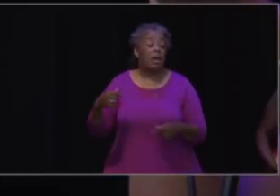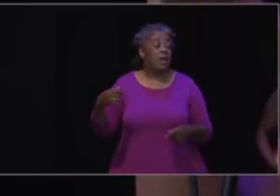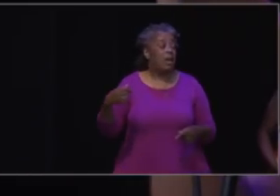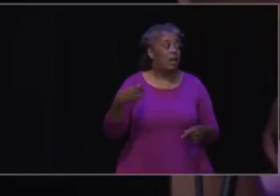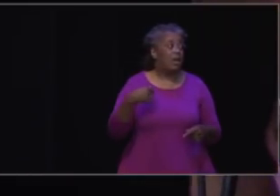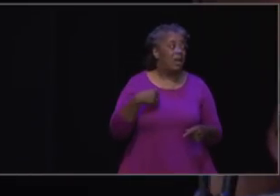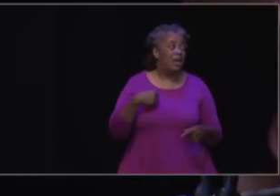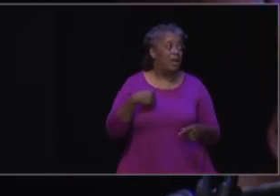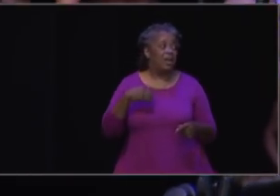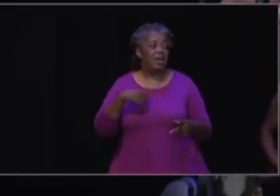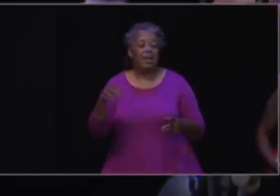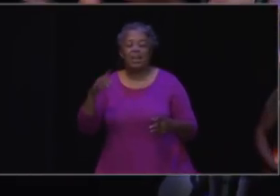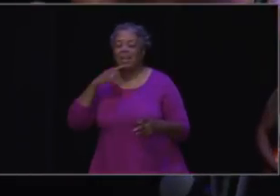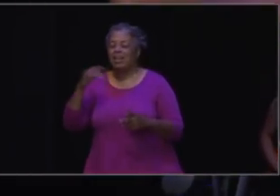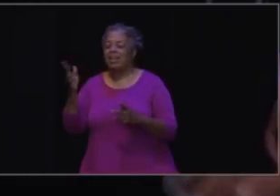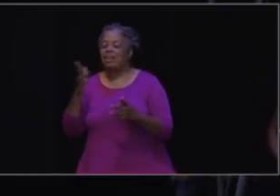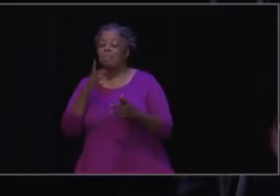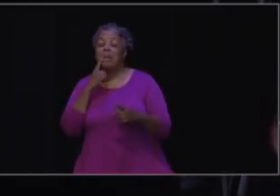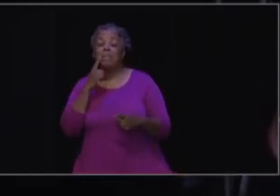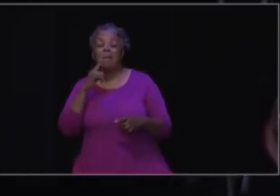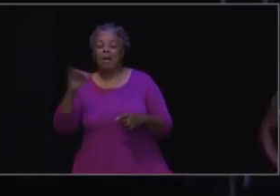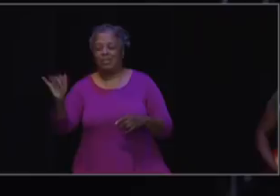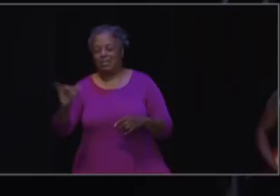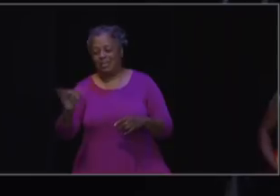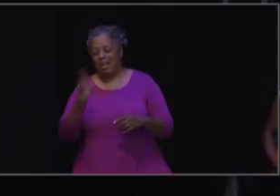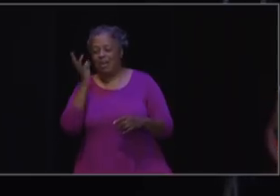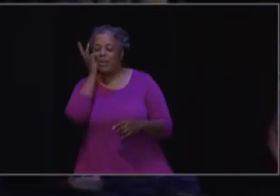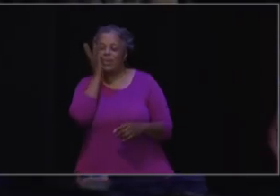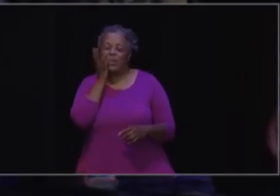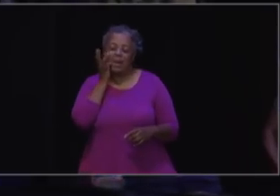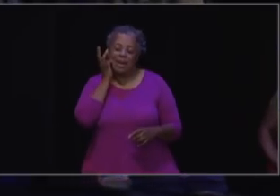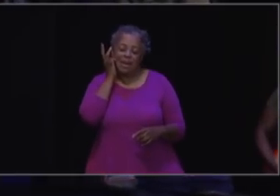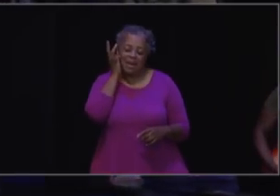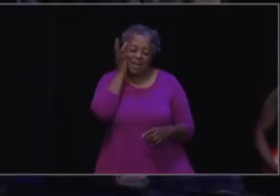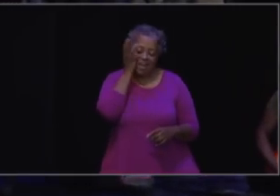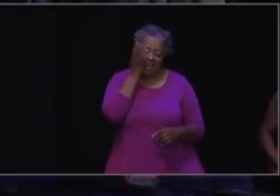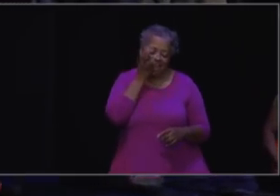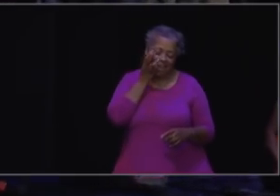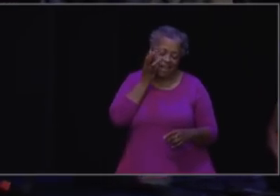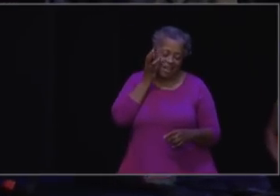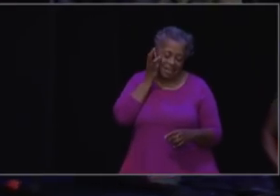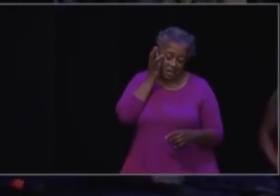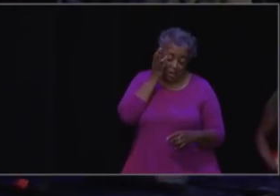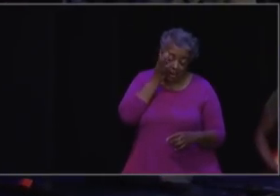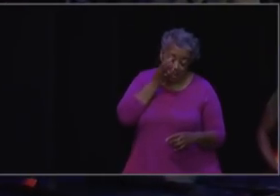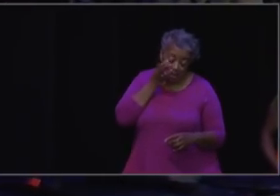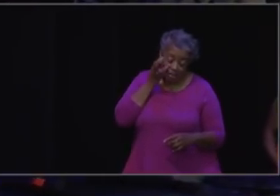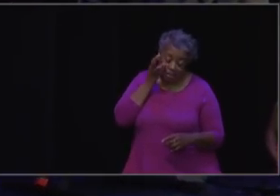Ooh.